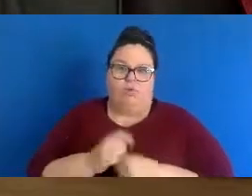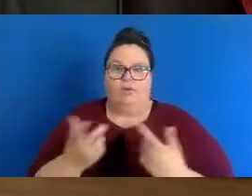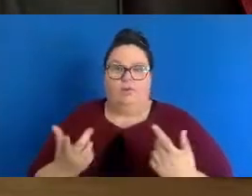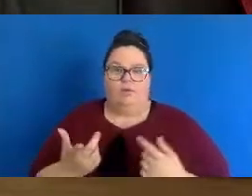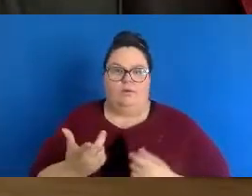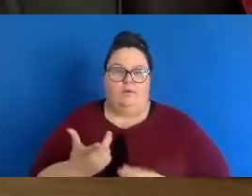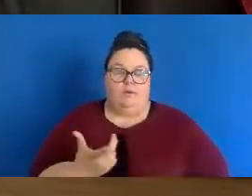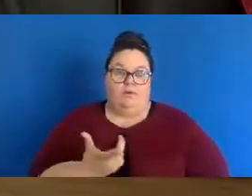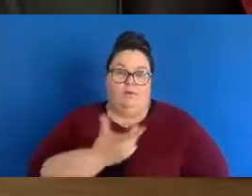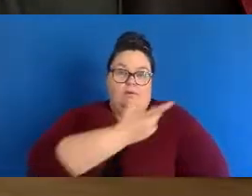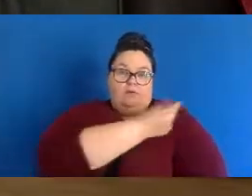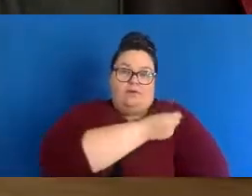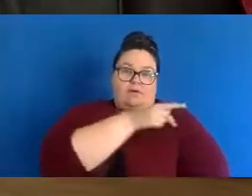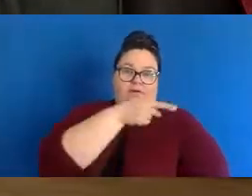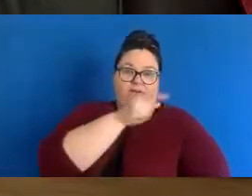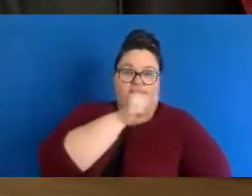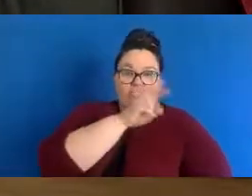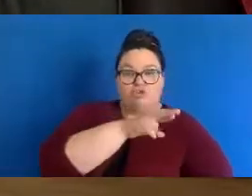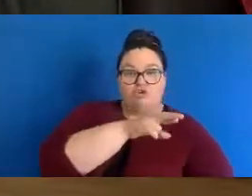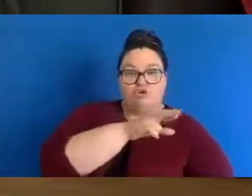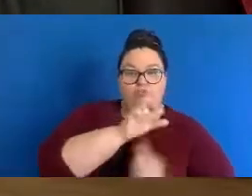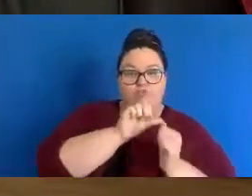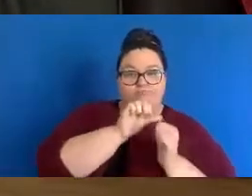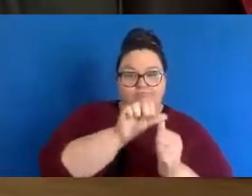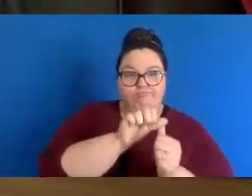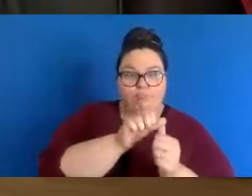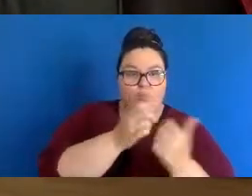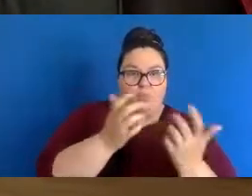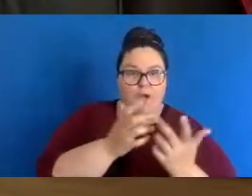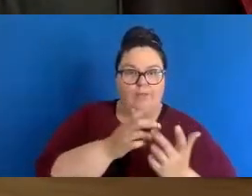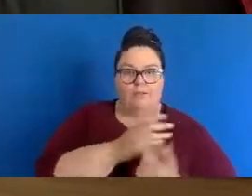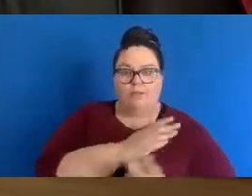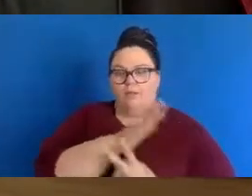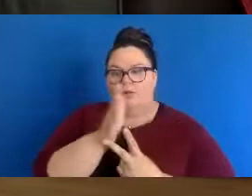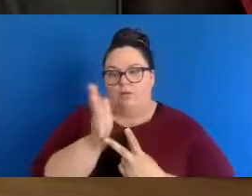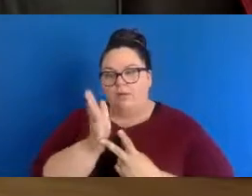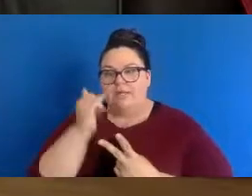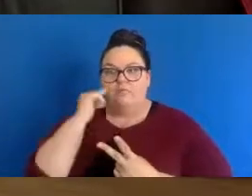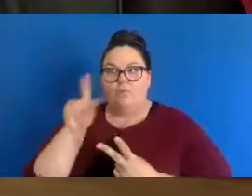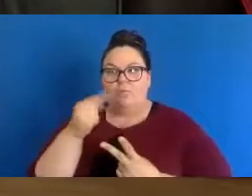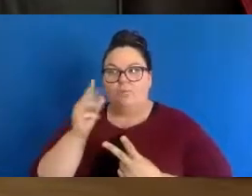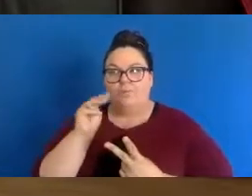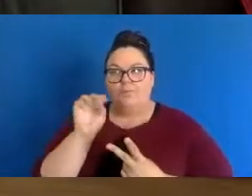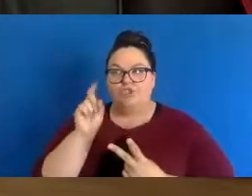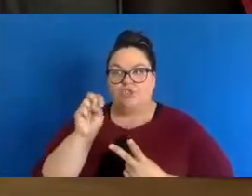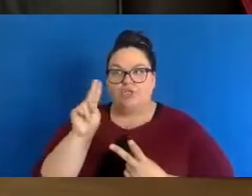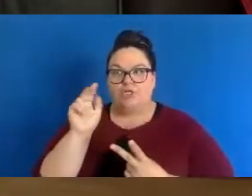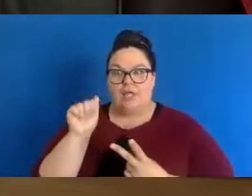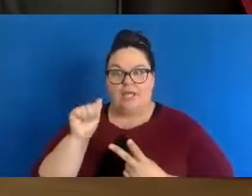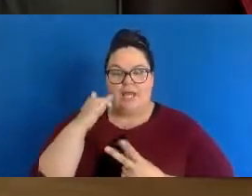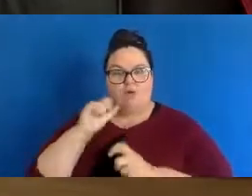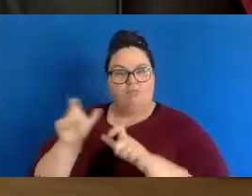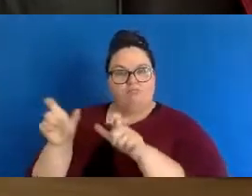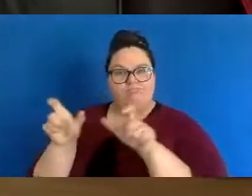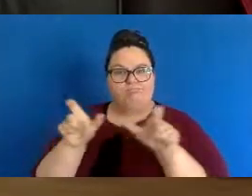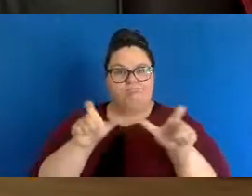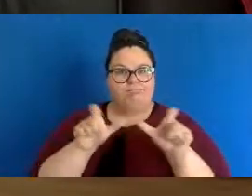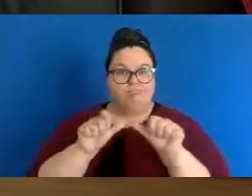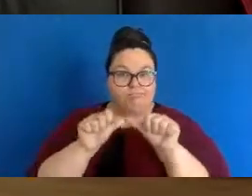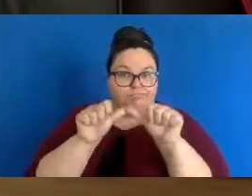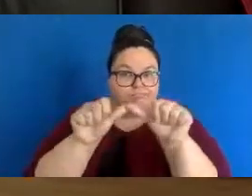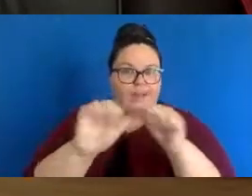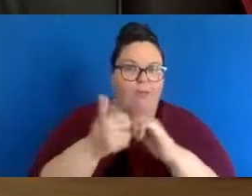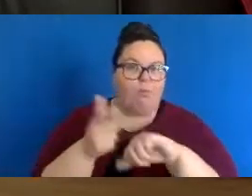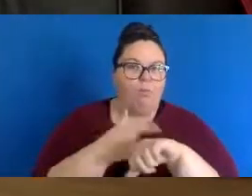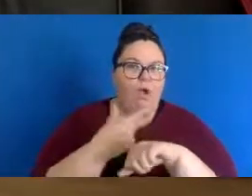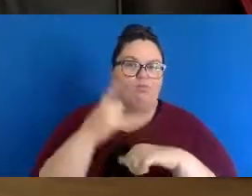the effectiveness is with respect to the different intervals, and then how long the immunity lasts based on 2 doses at different intervals, et